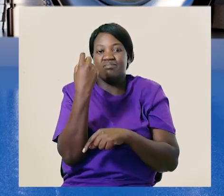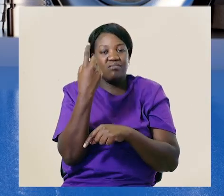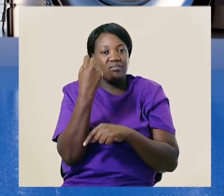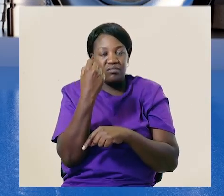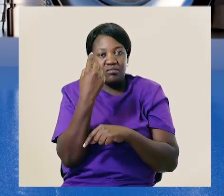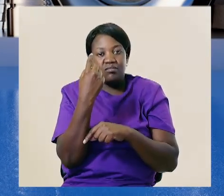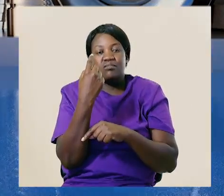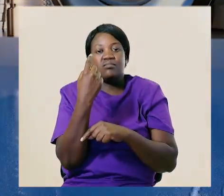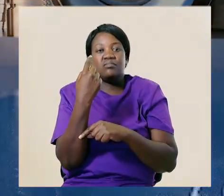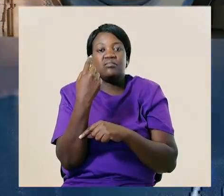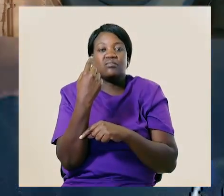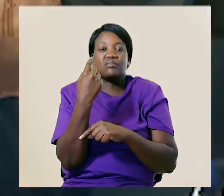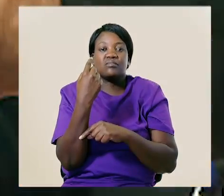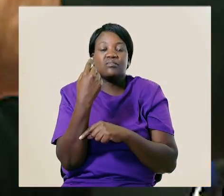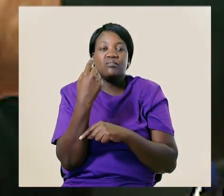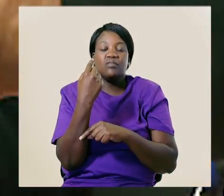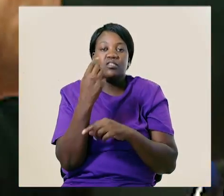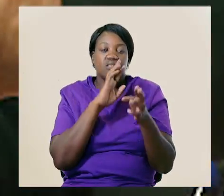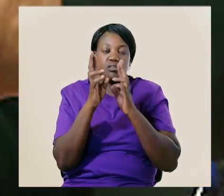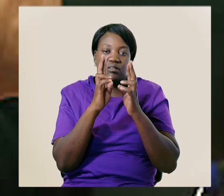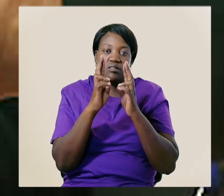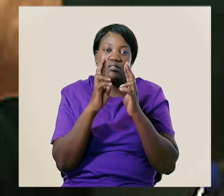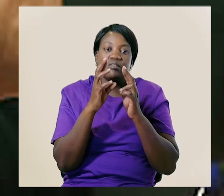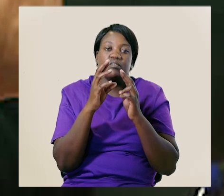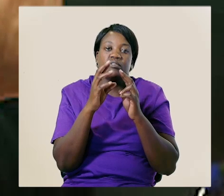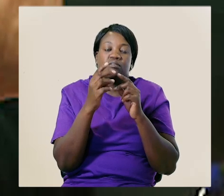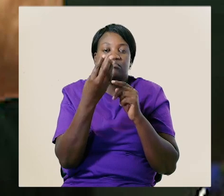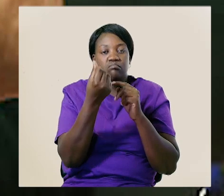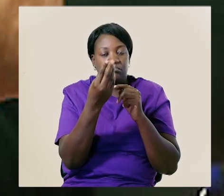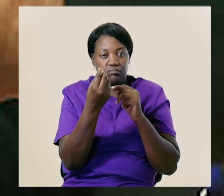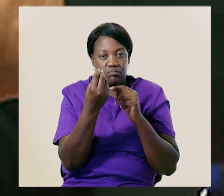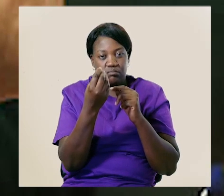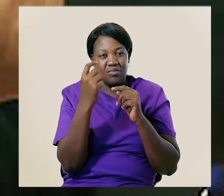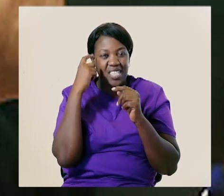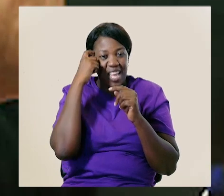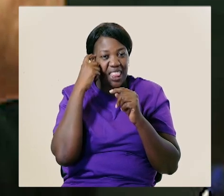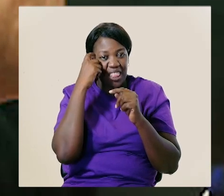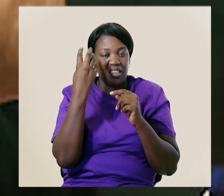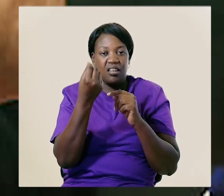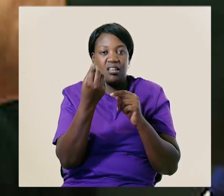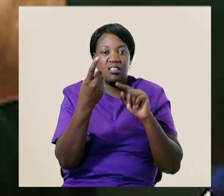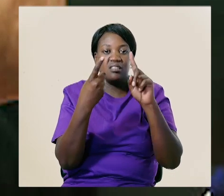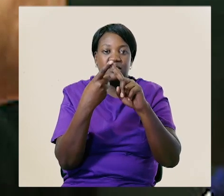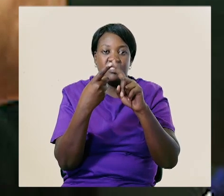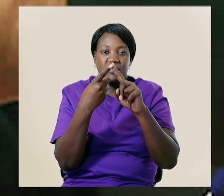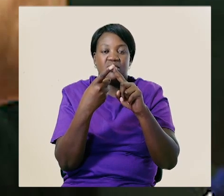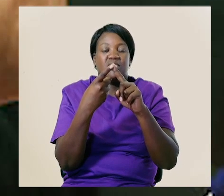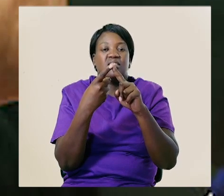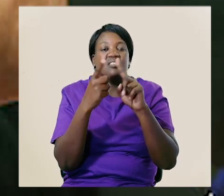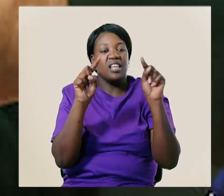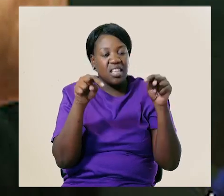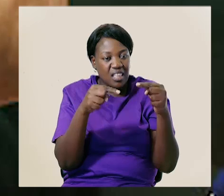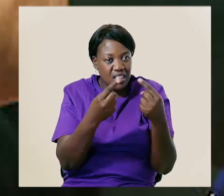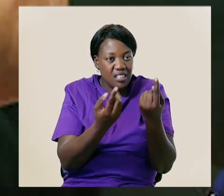have looked at so far. When we talk about capital in this field, we think of money and of capital goods